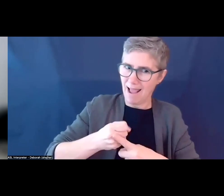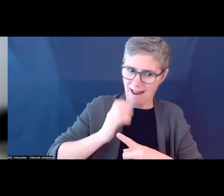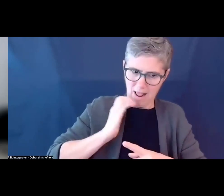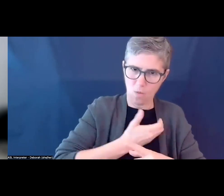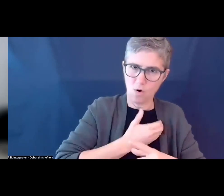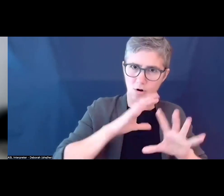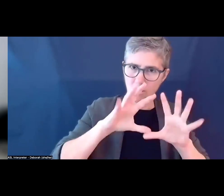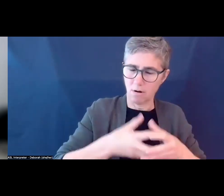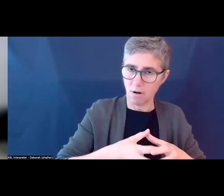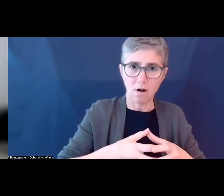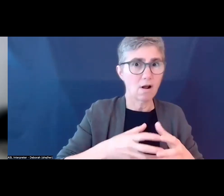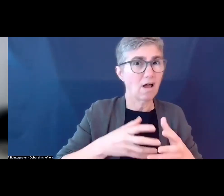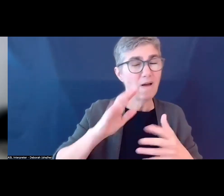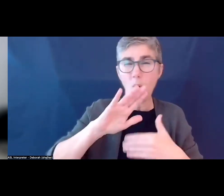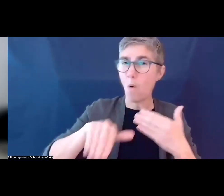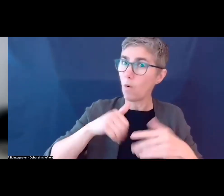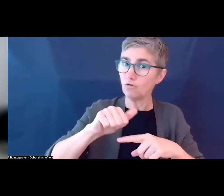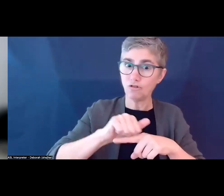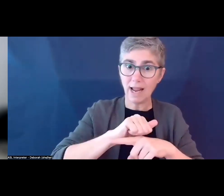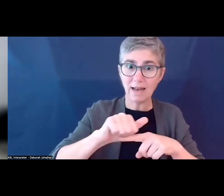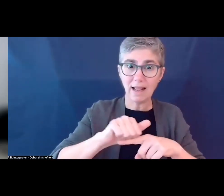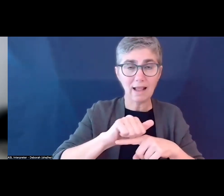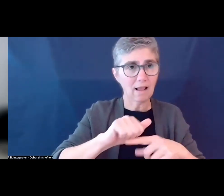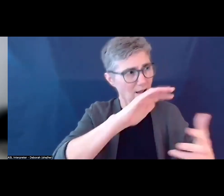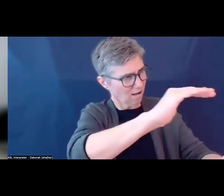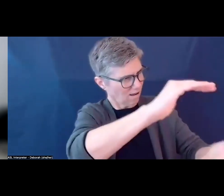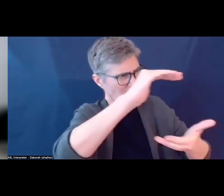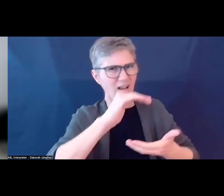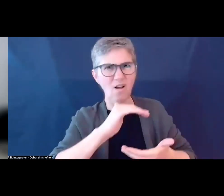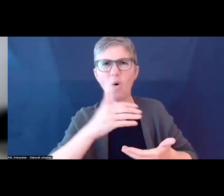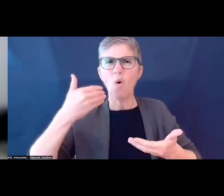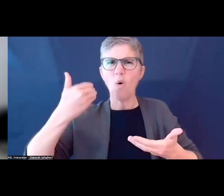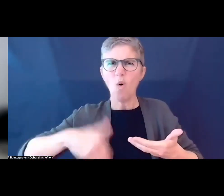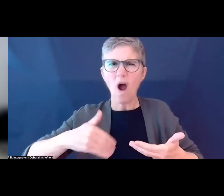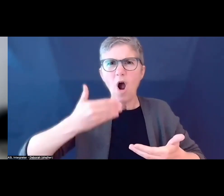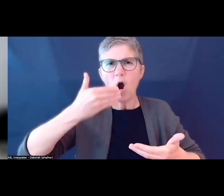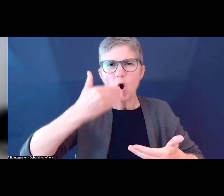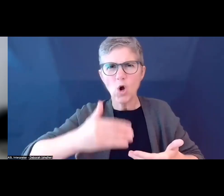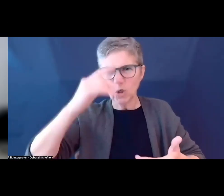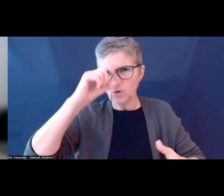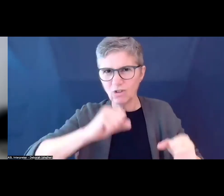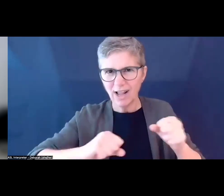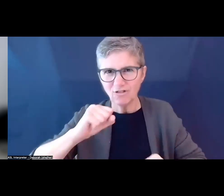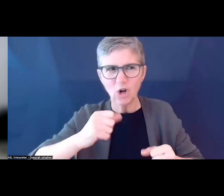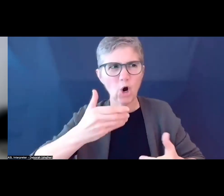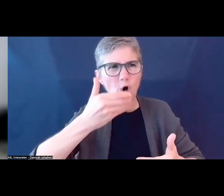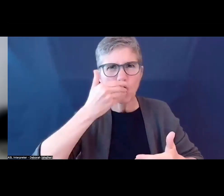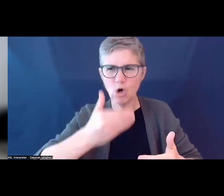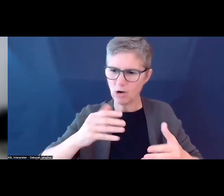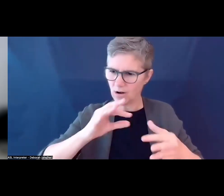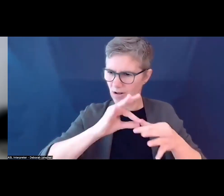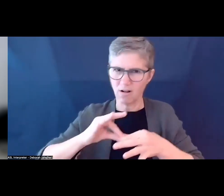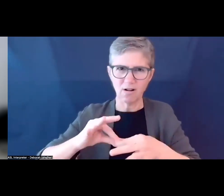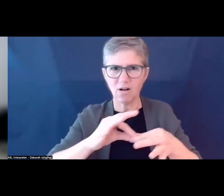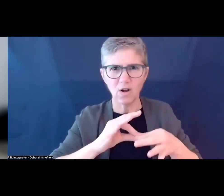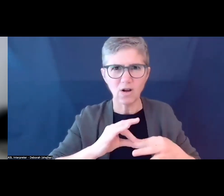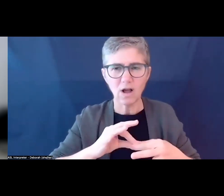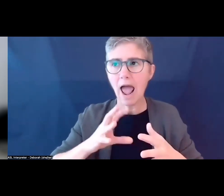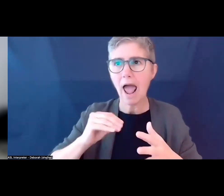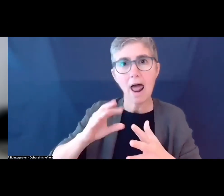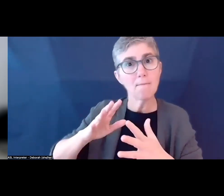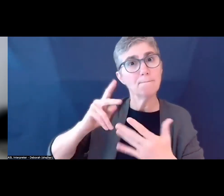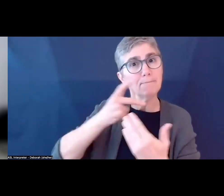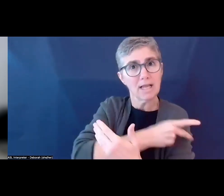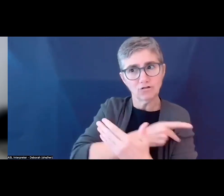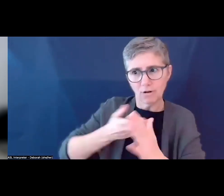training has really left us with a very formidable structured unit that really supports the patient population that we